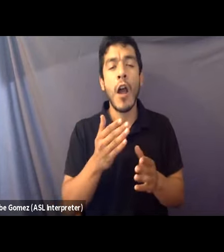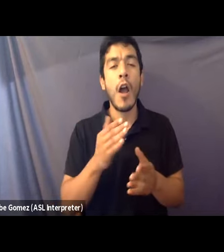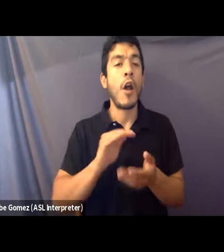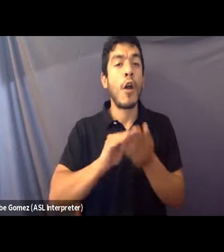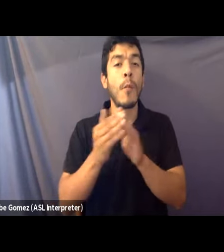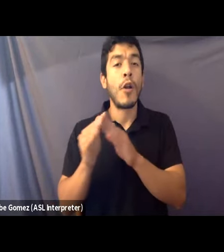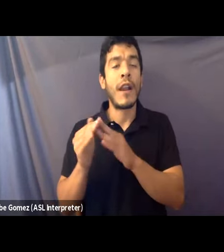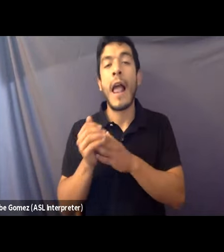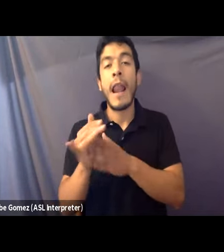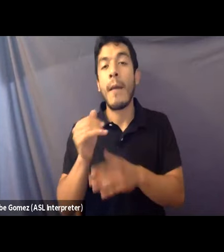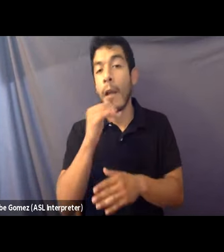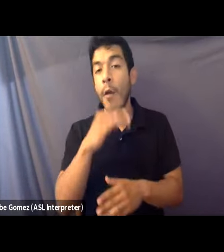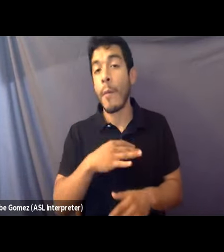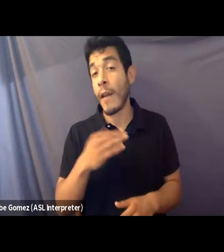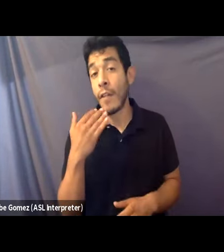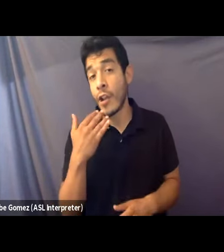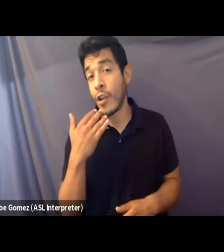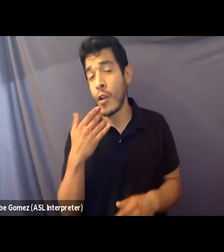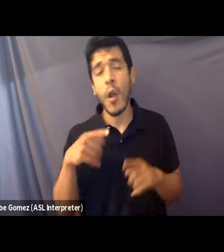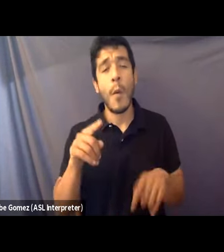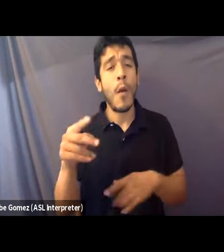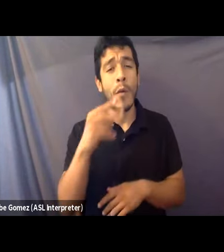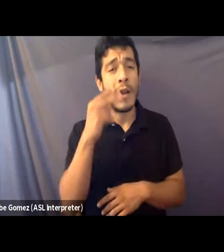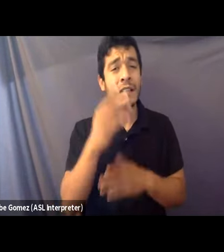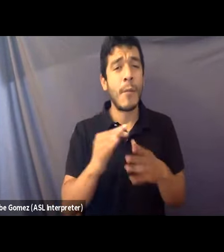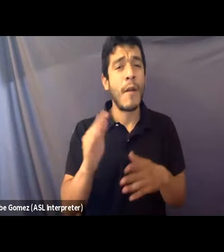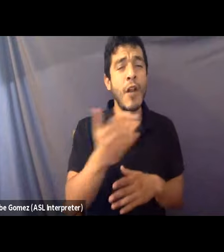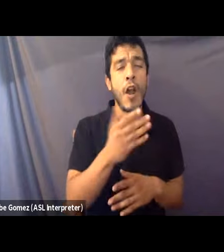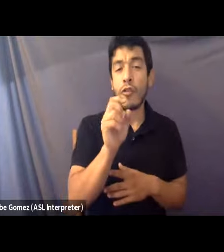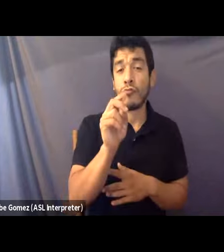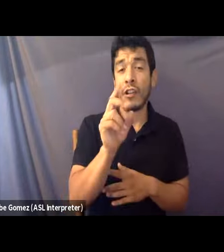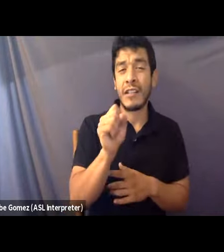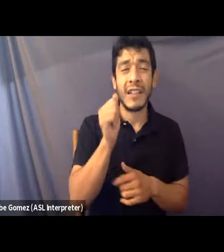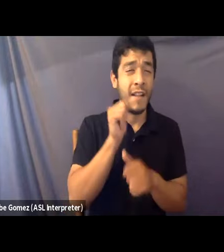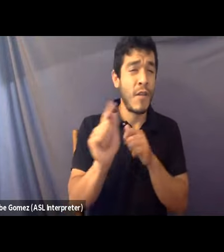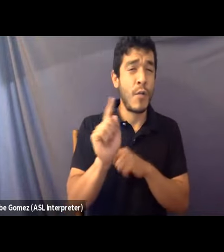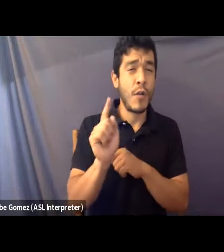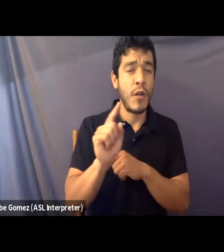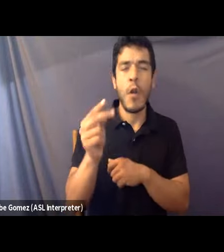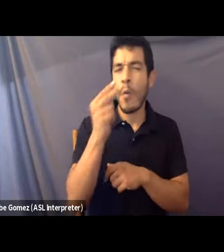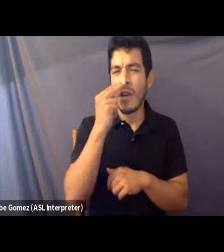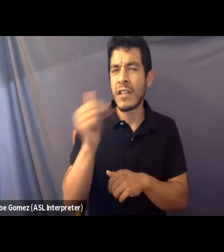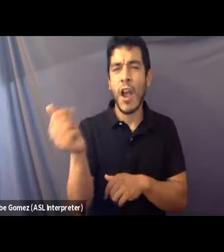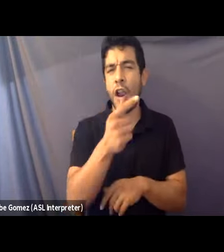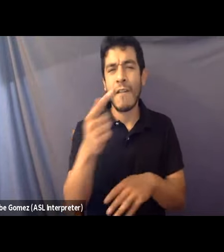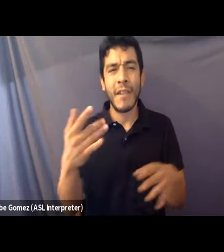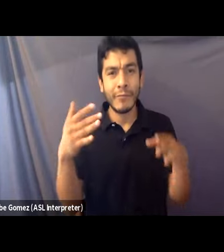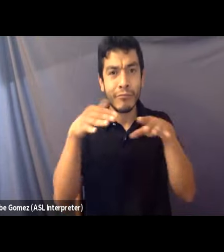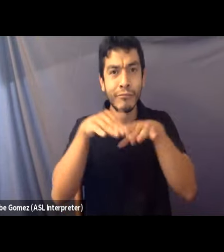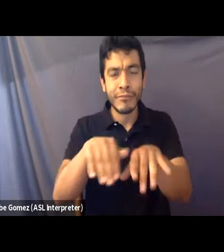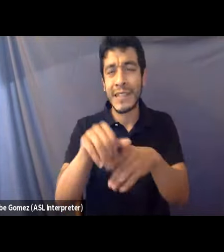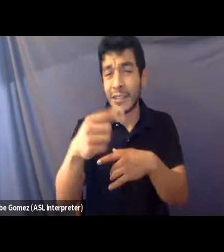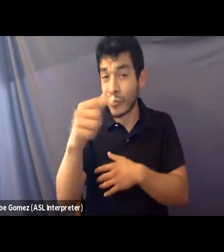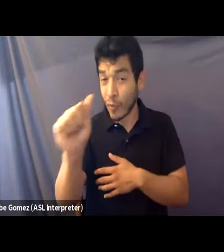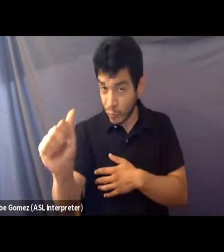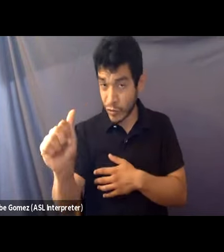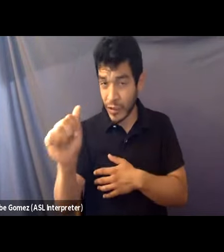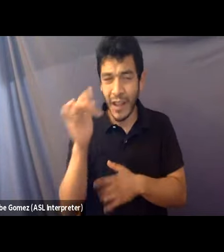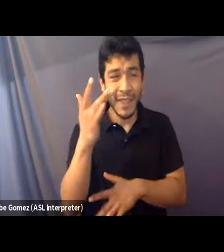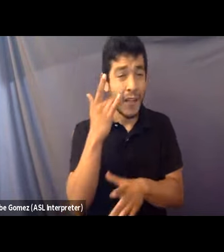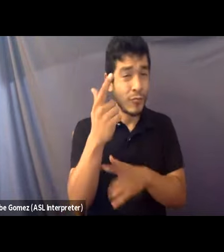And while we see some of these trends everywhere, we see all of them converging in Georgia. And that's why Georgia